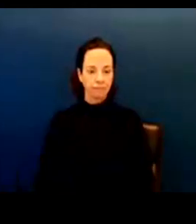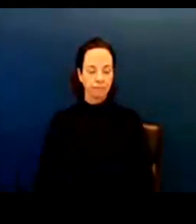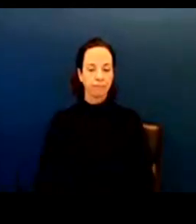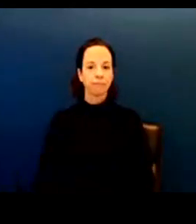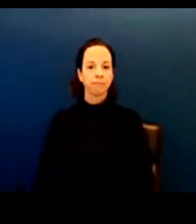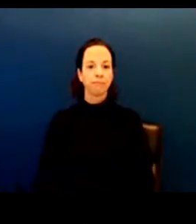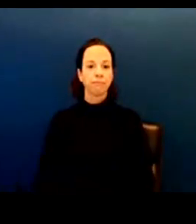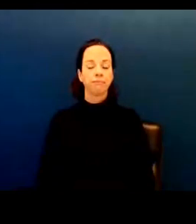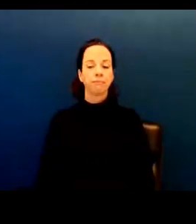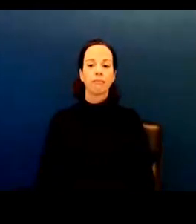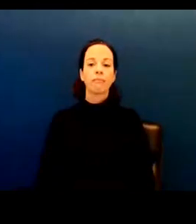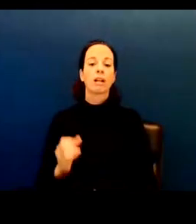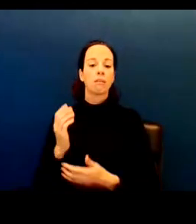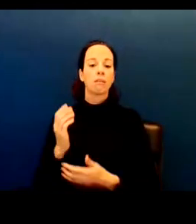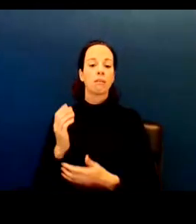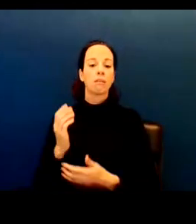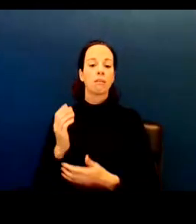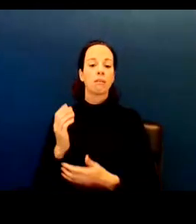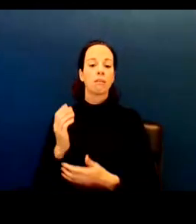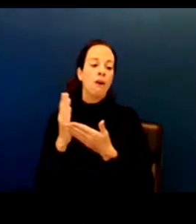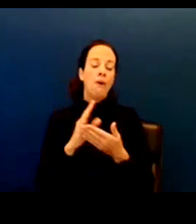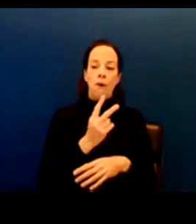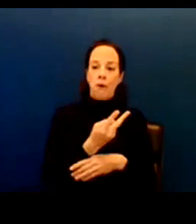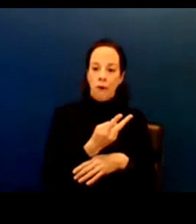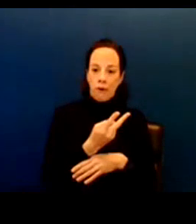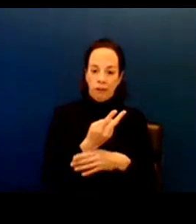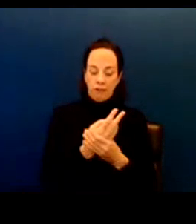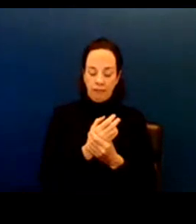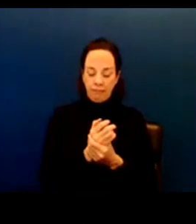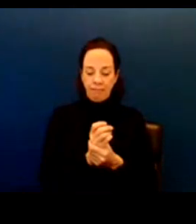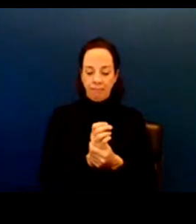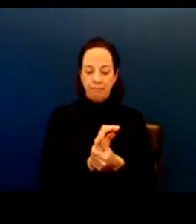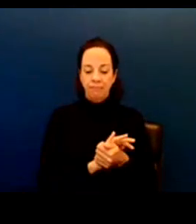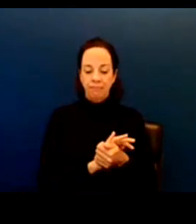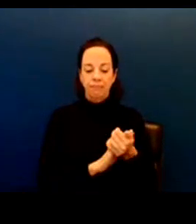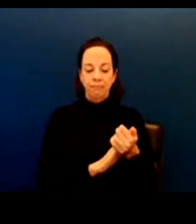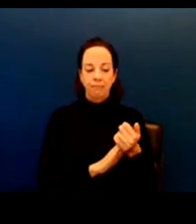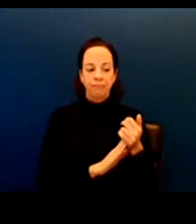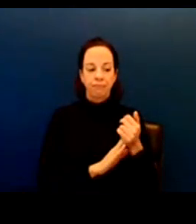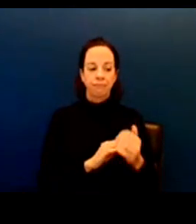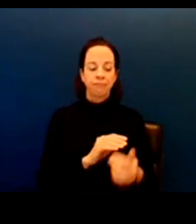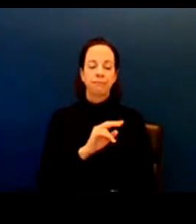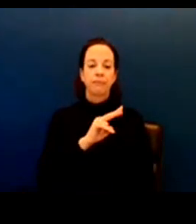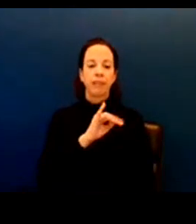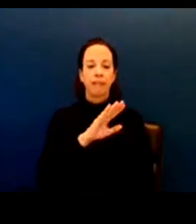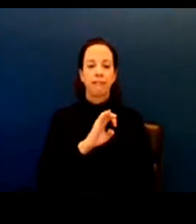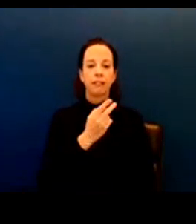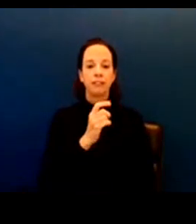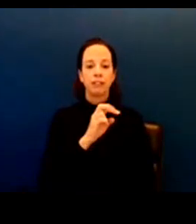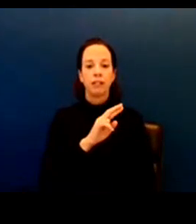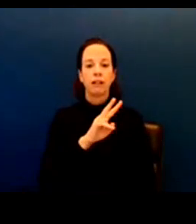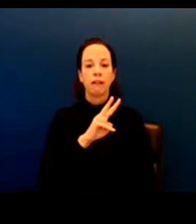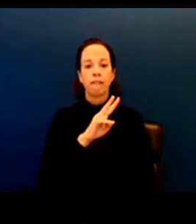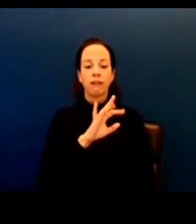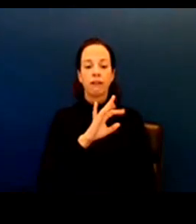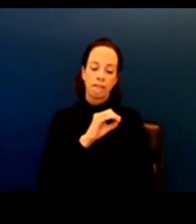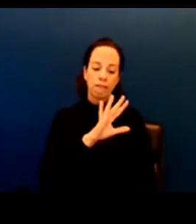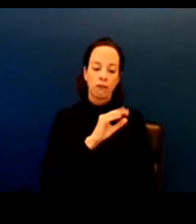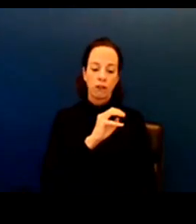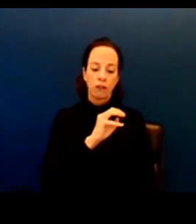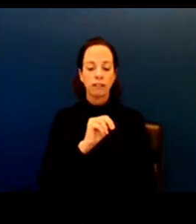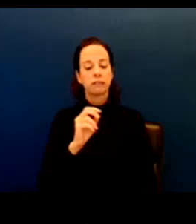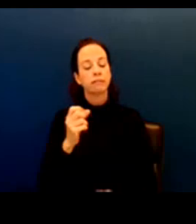approve. Guardino, moved by Commissioner Guardino, seconded by Vice Chair Falcon. All those in favor? Aye.